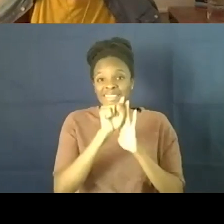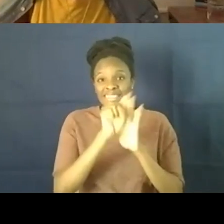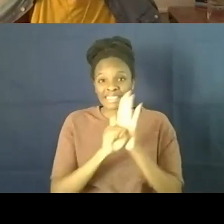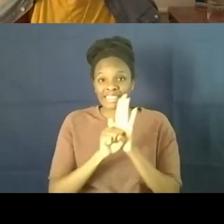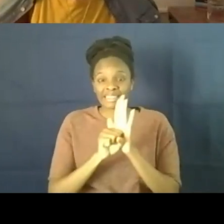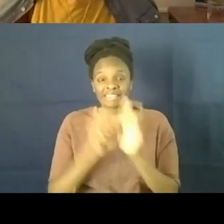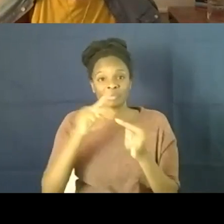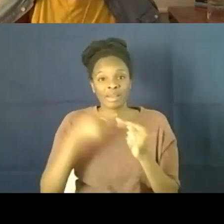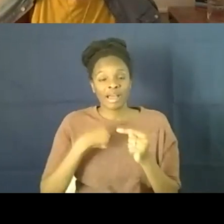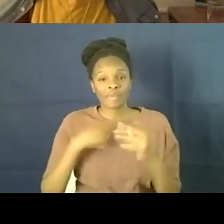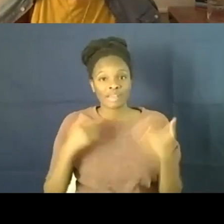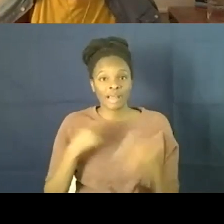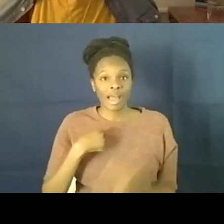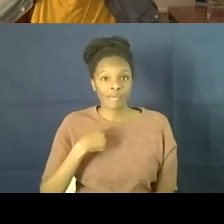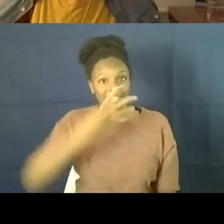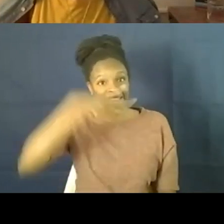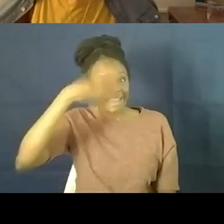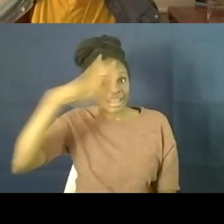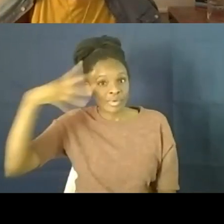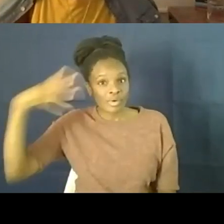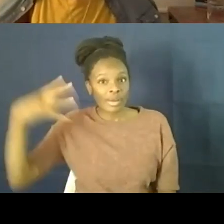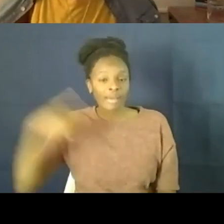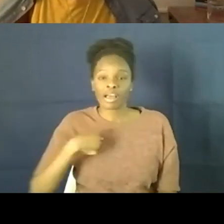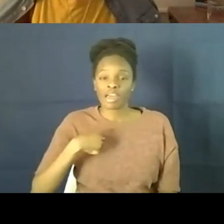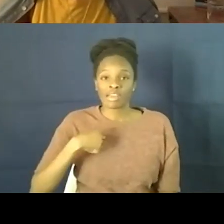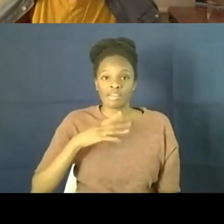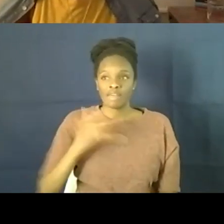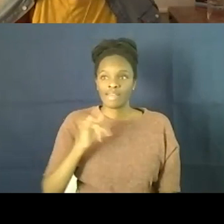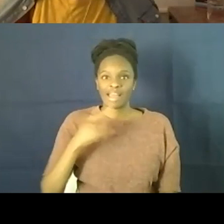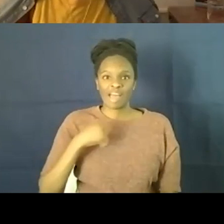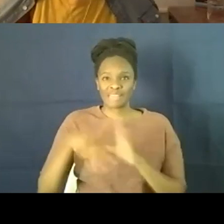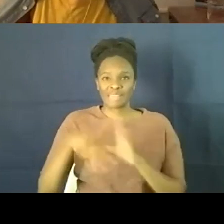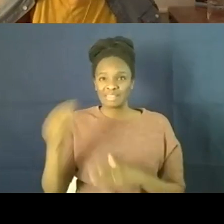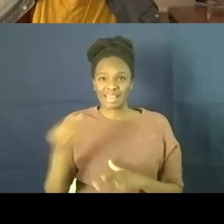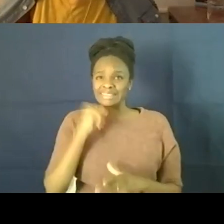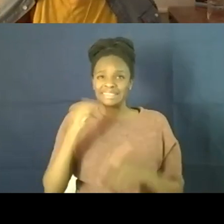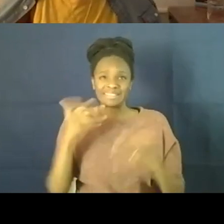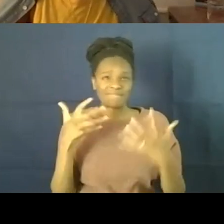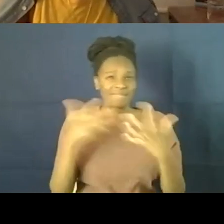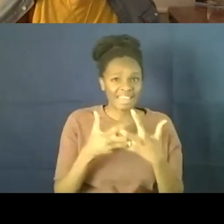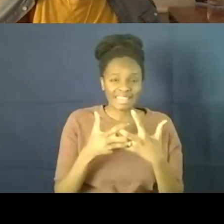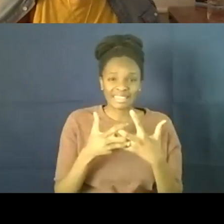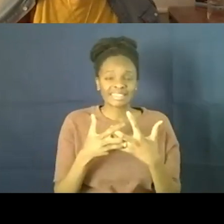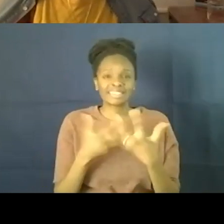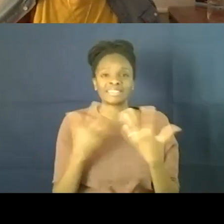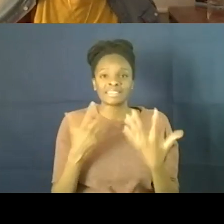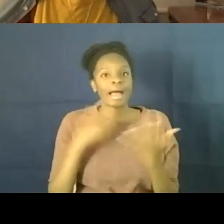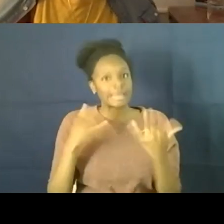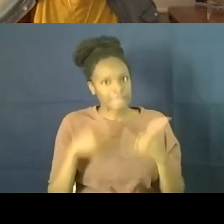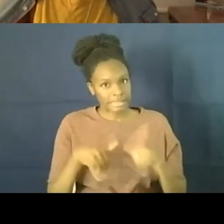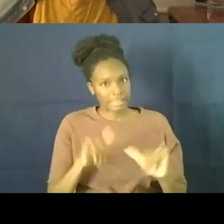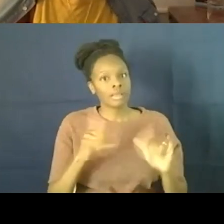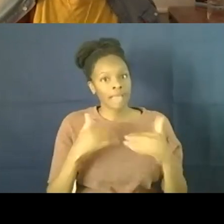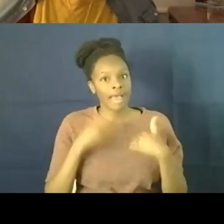immigrant and I was an outsider. And I always felt like I didn't fit in. I mean, I still have that